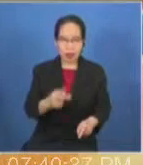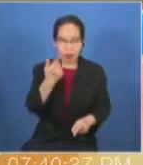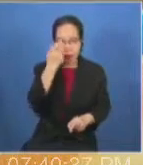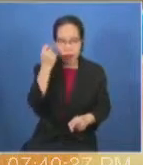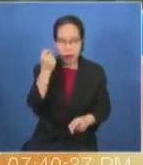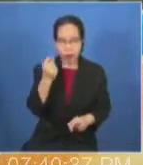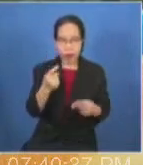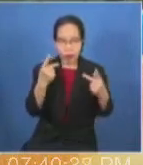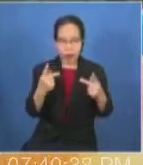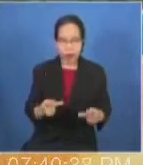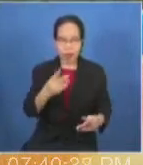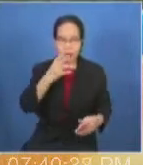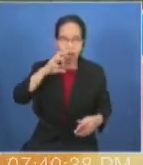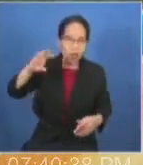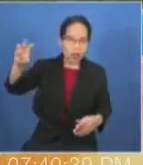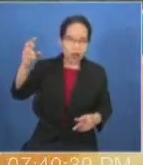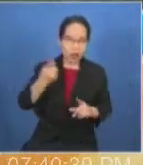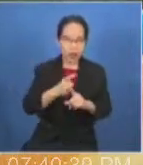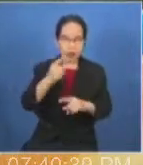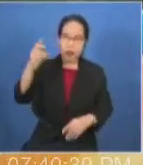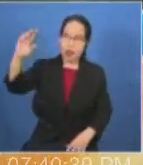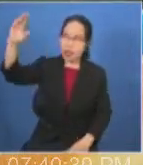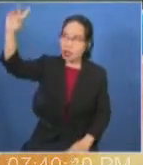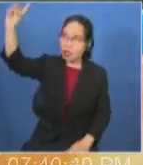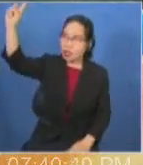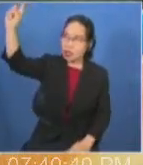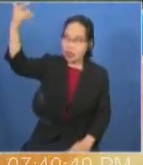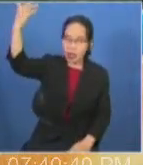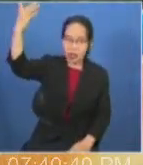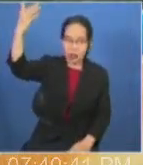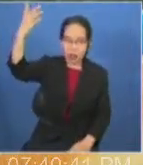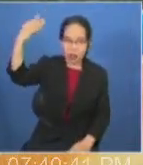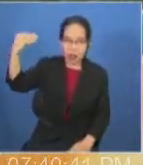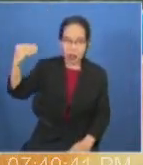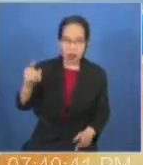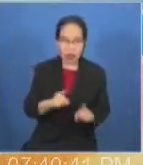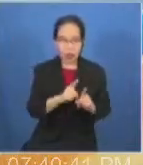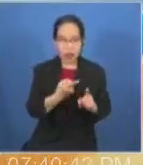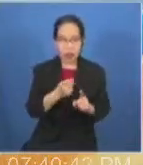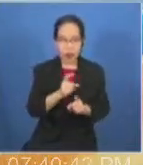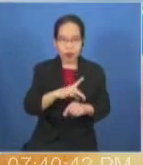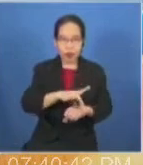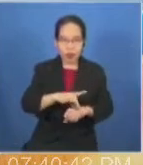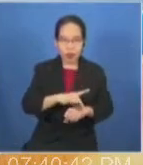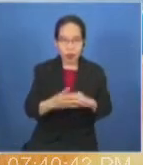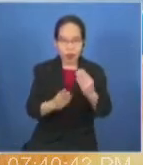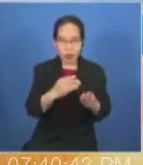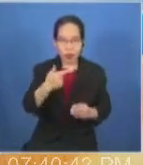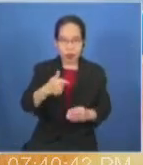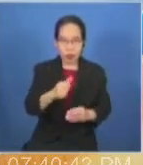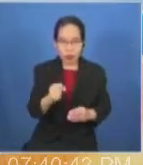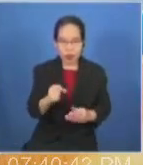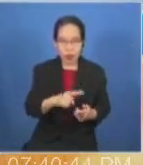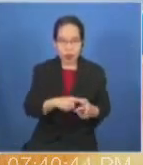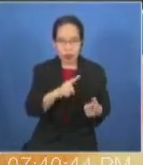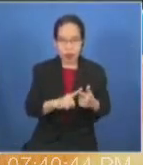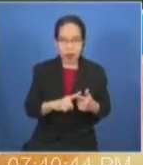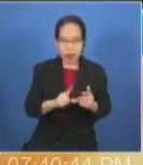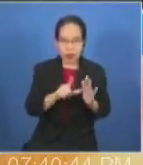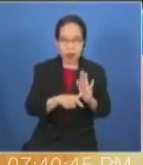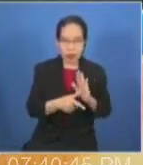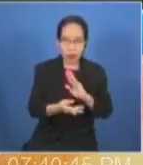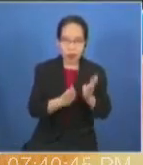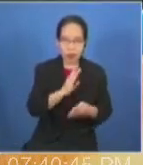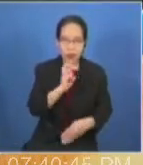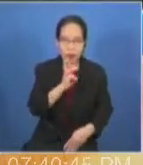happens because of the presence of warmth from the sun. Liquid particles from the earth become gas,